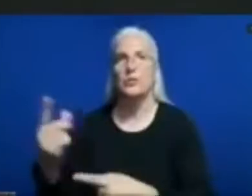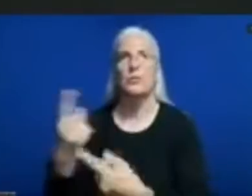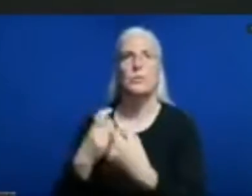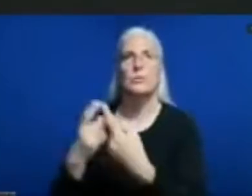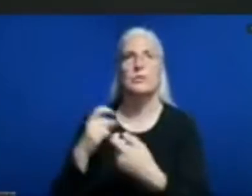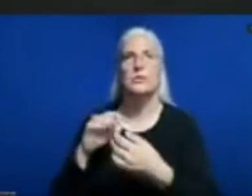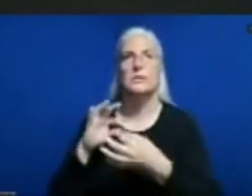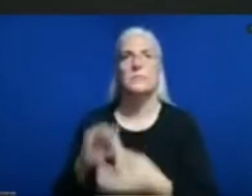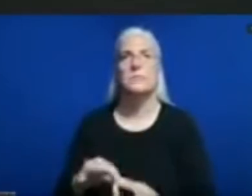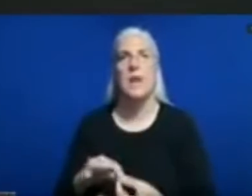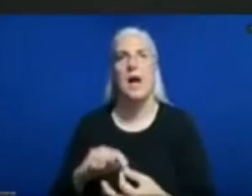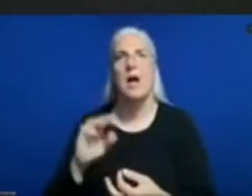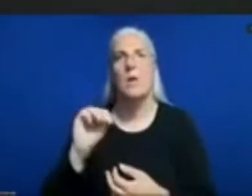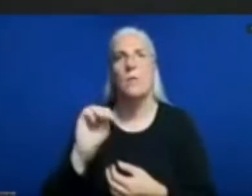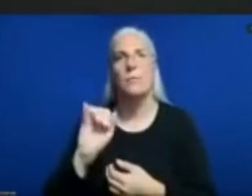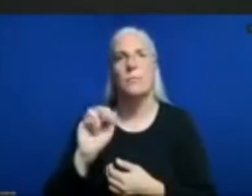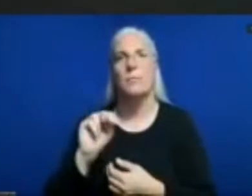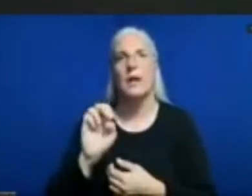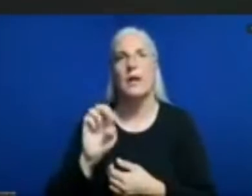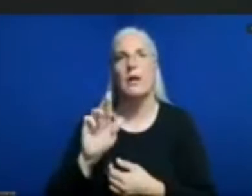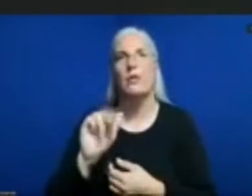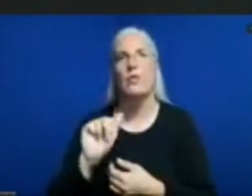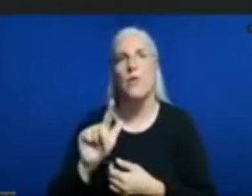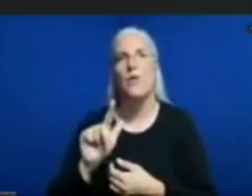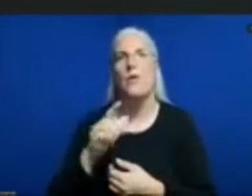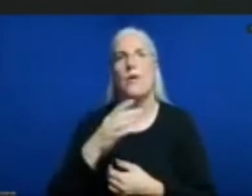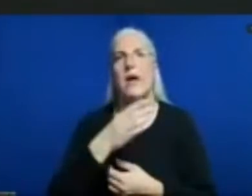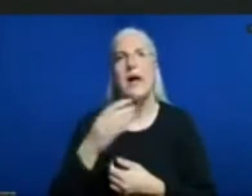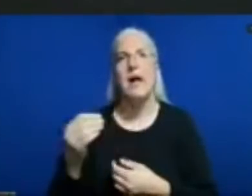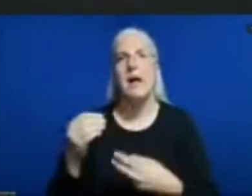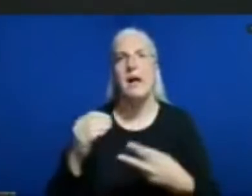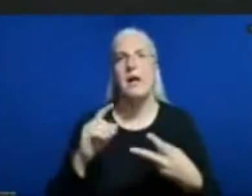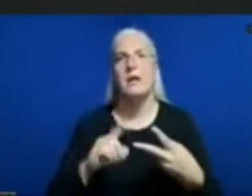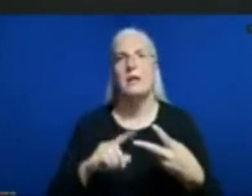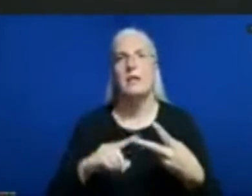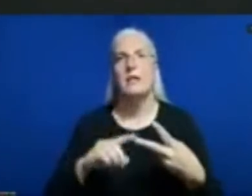on Milford Gray Road. If you can cover that first, please.